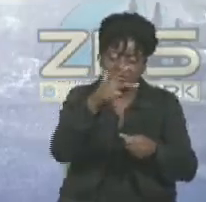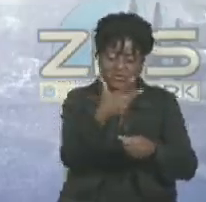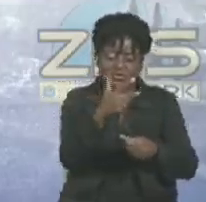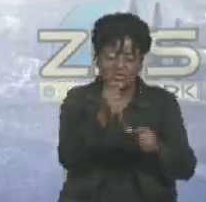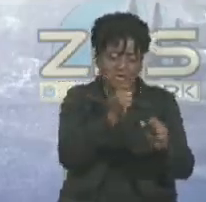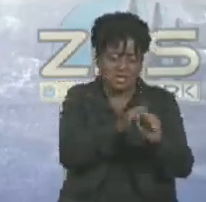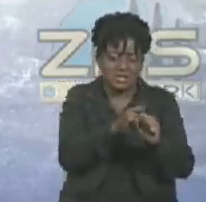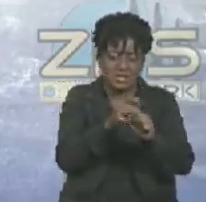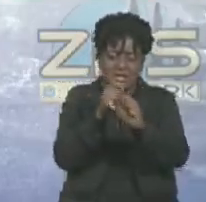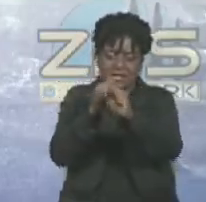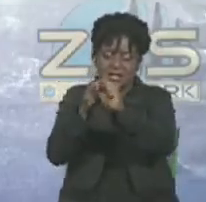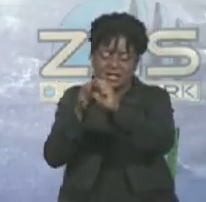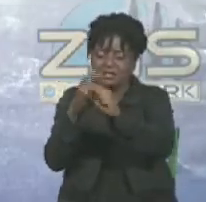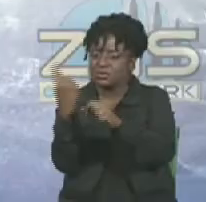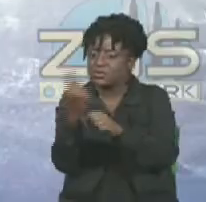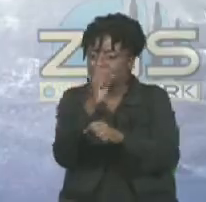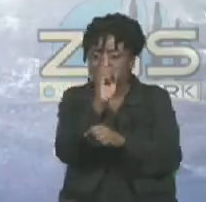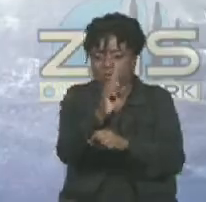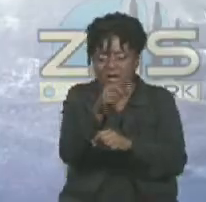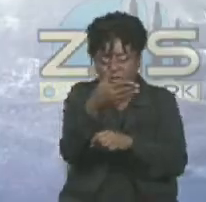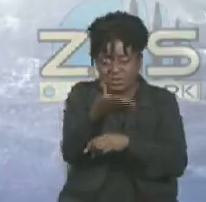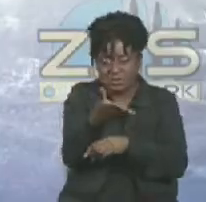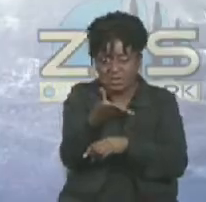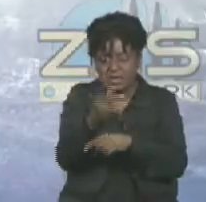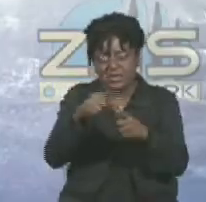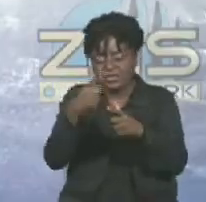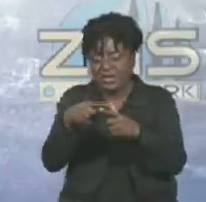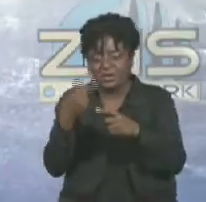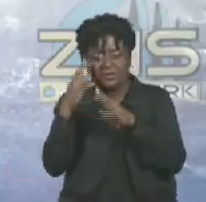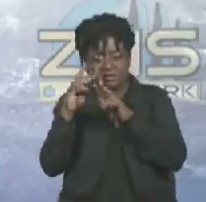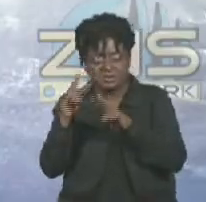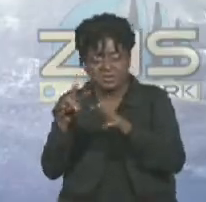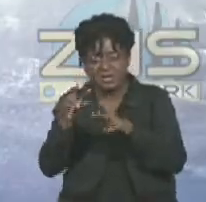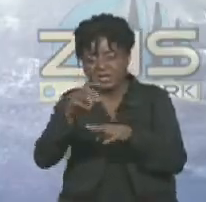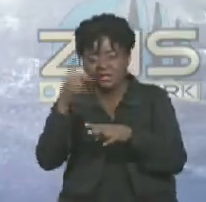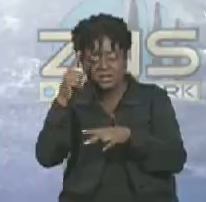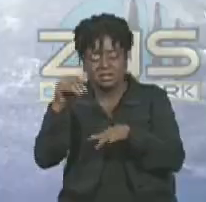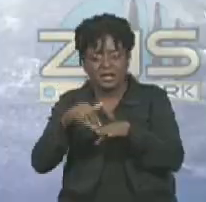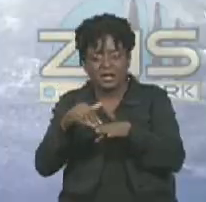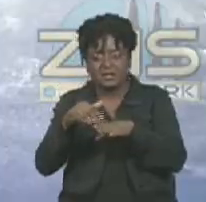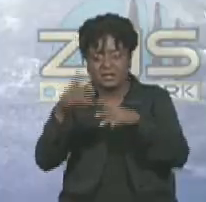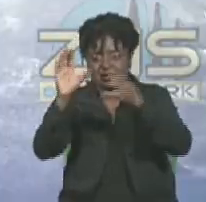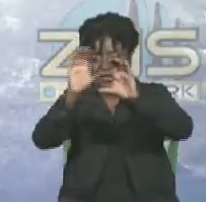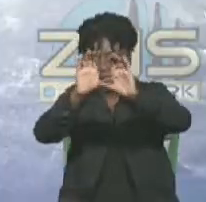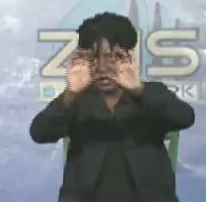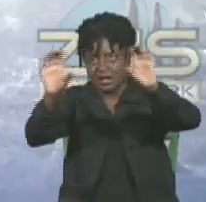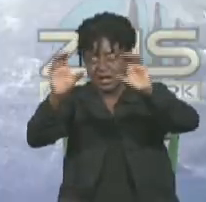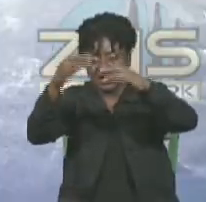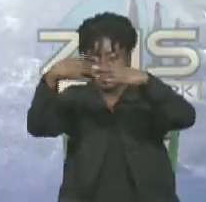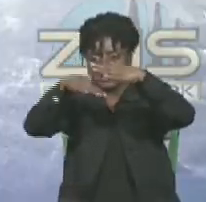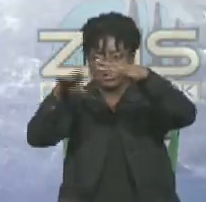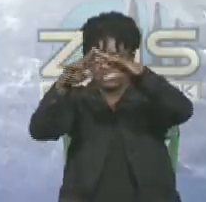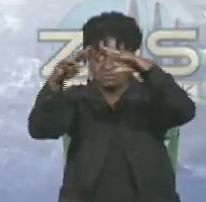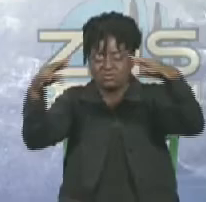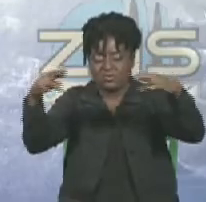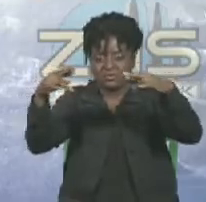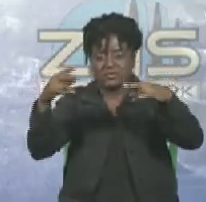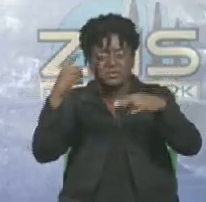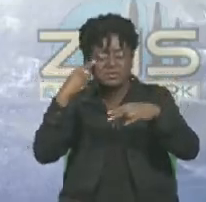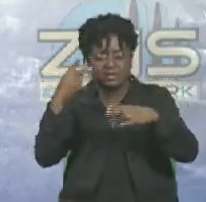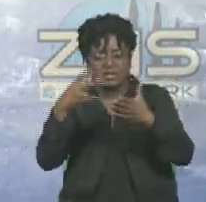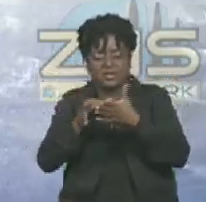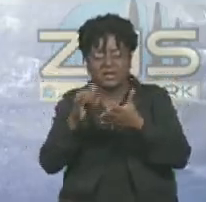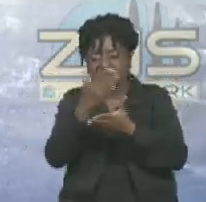only 1 was in place. Then when we reviewed and looked at the trusses, you'd note that some may have